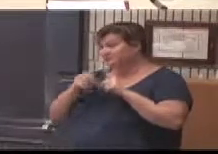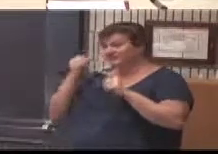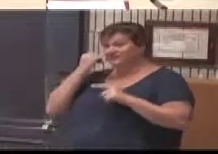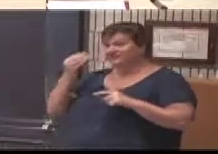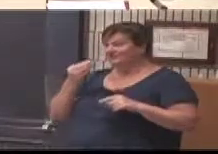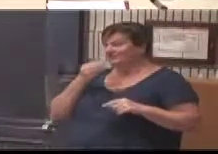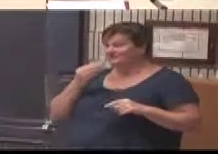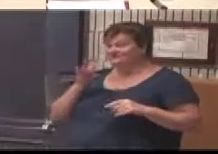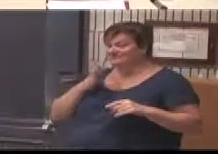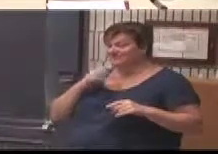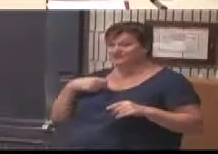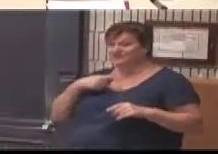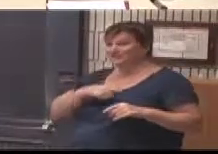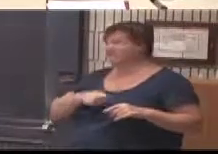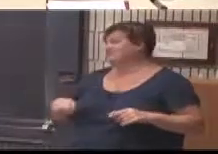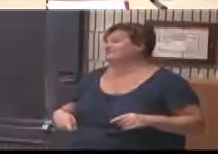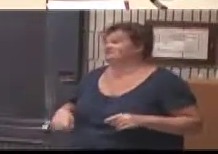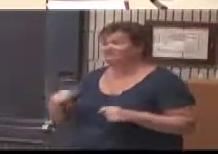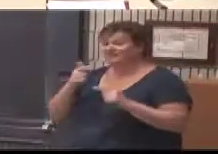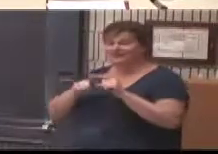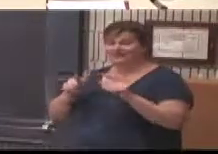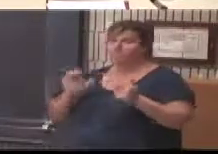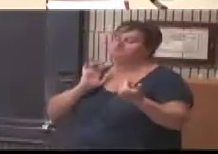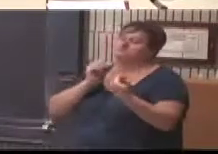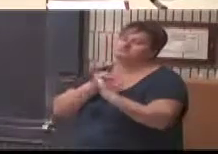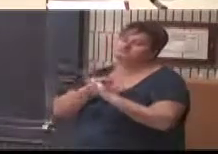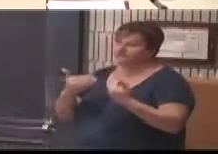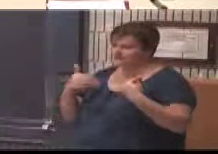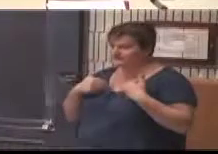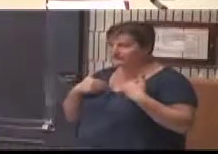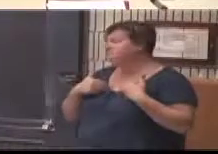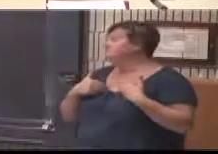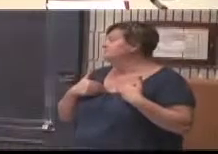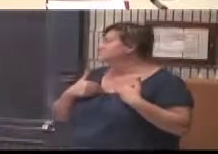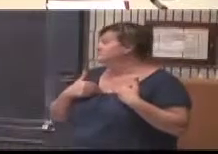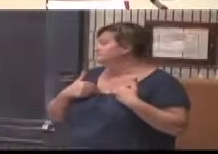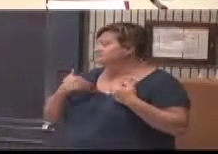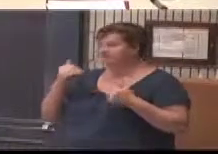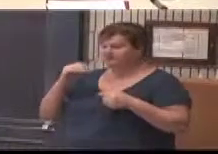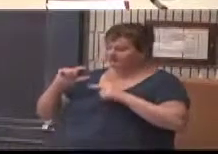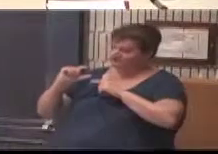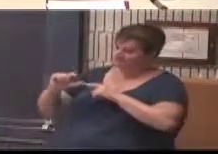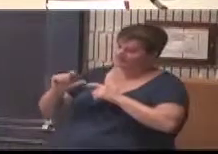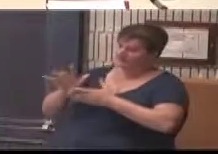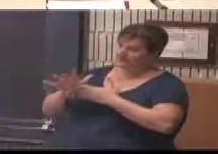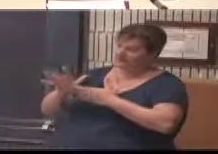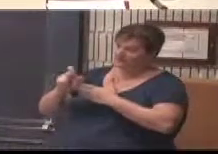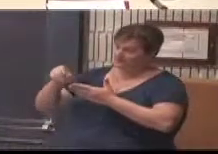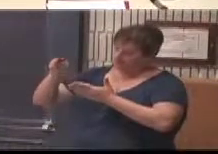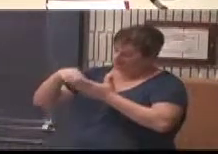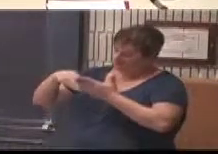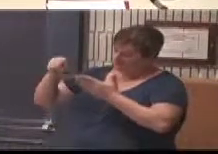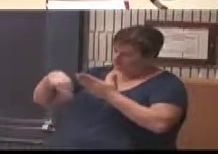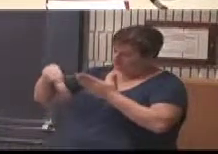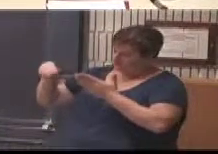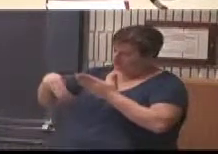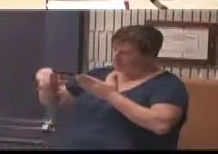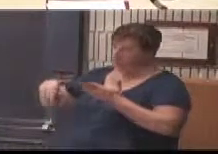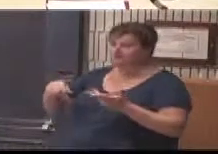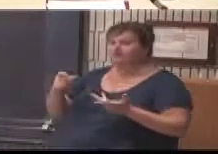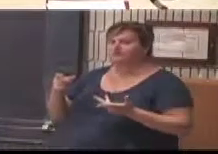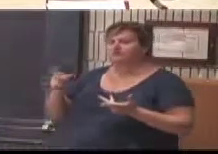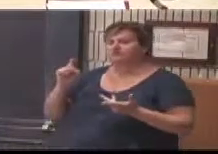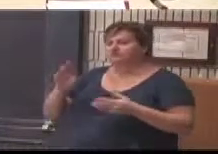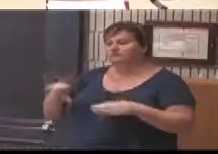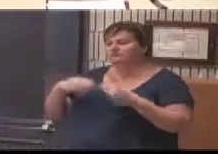speak Chinese or other languages, it can be a challenge. So it's hard if you get a thick stack of papers and you're supposed to fill it out and you're supposed